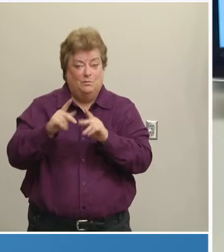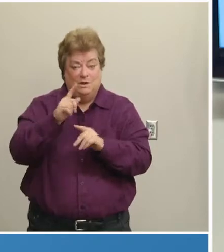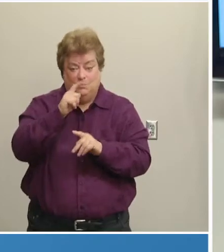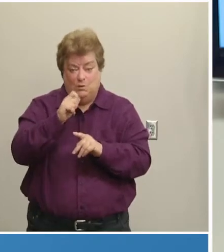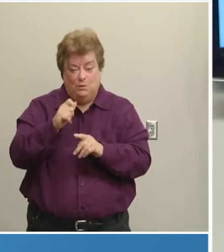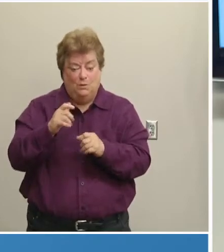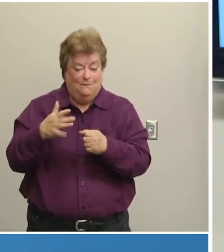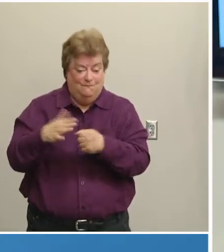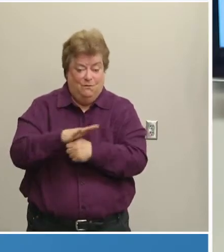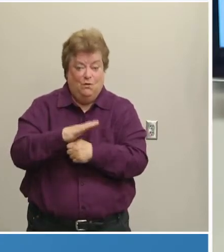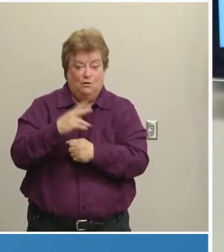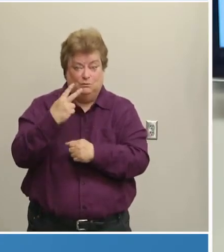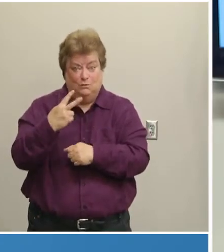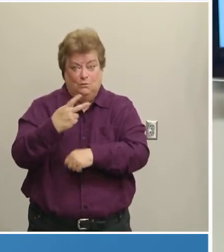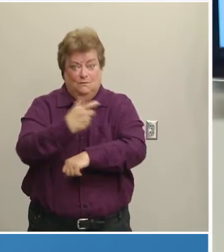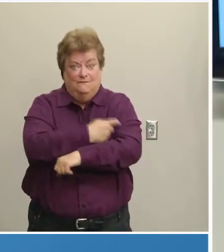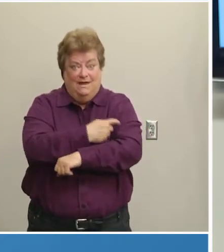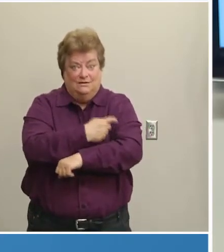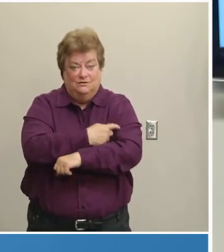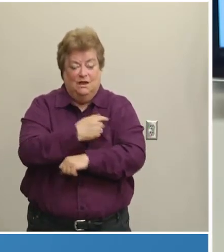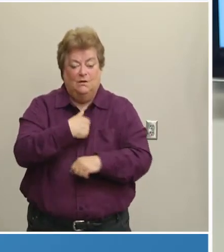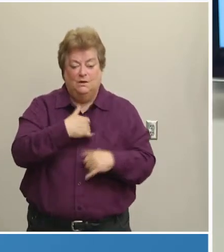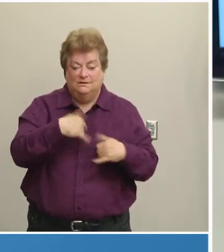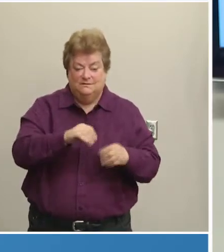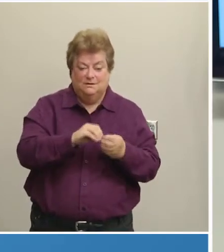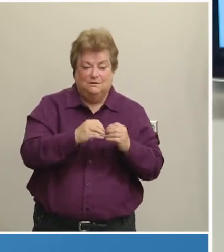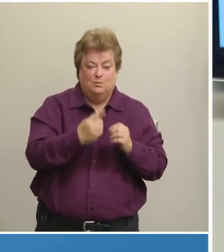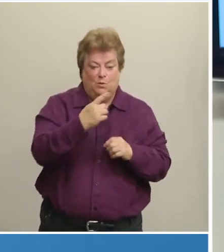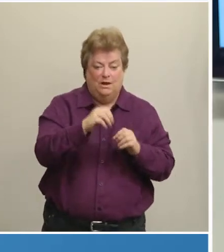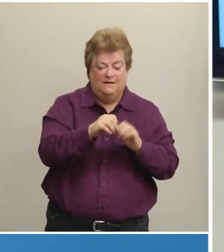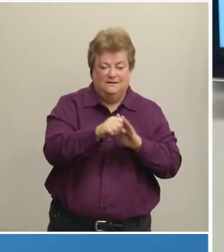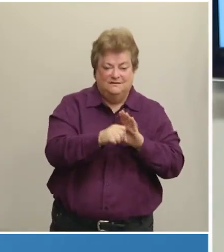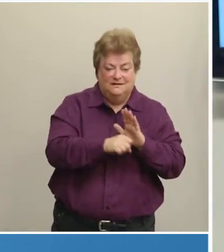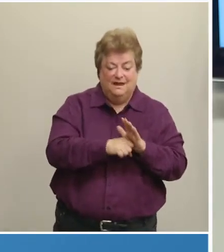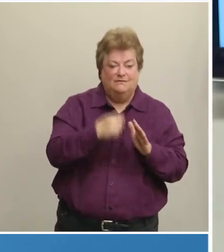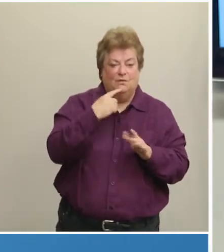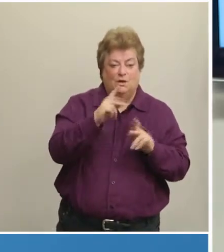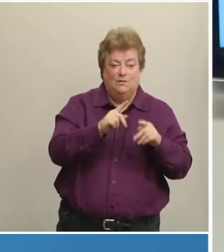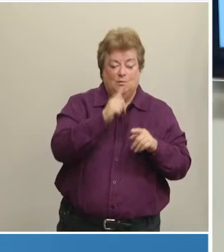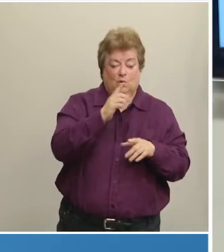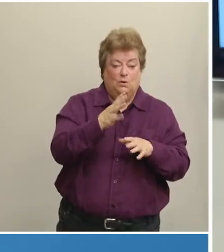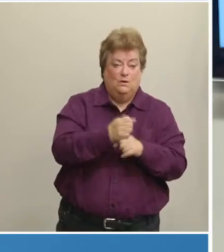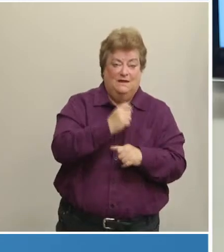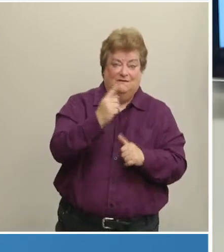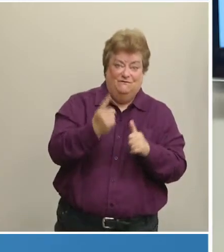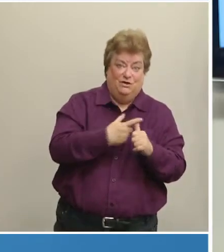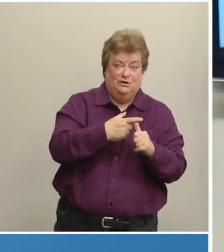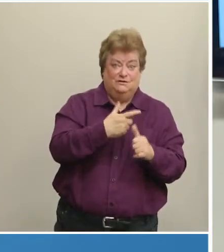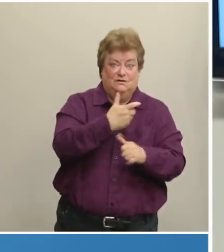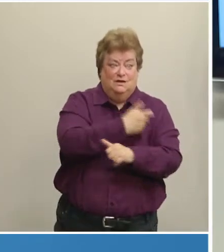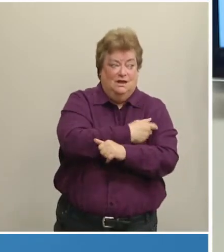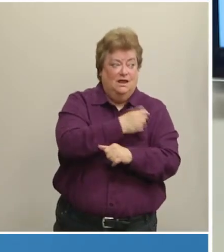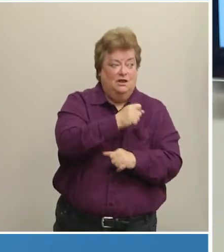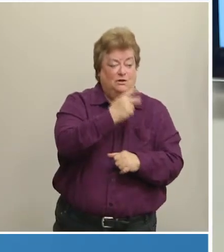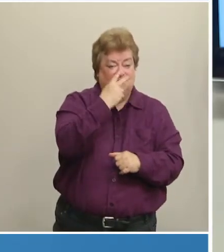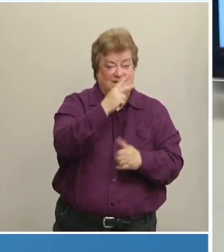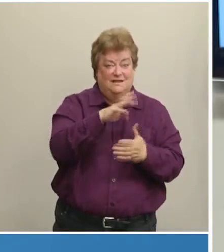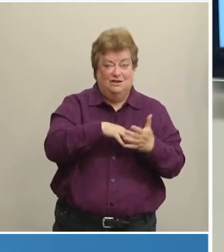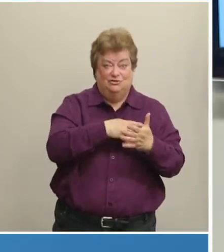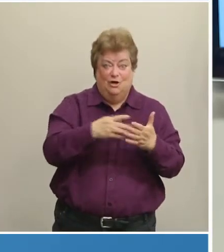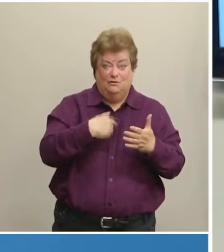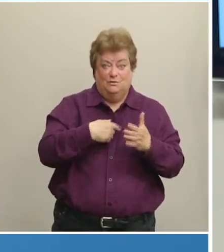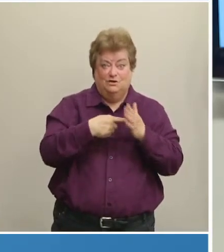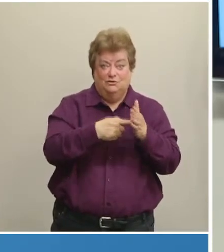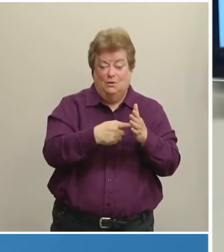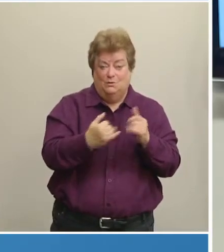vaccinated. And we're still number one in the state for people getting their first dose. And you can see by the charts we showed you today